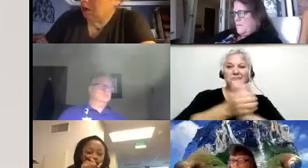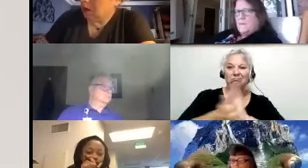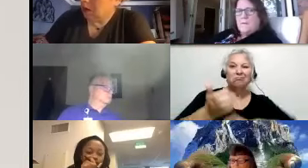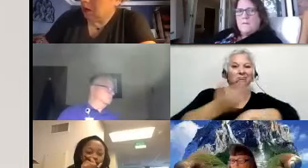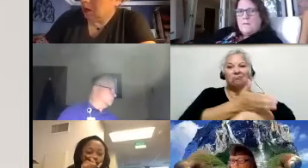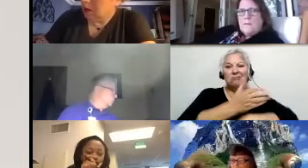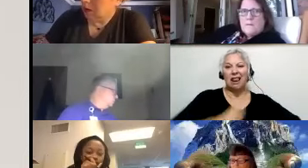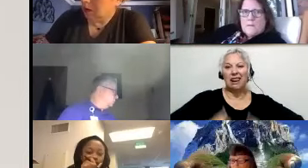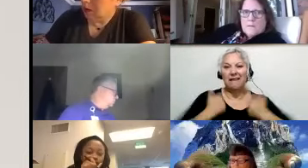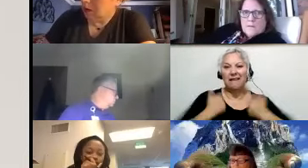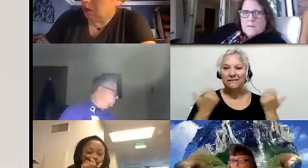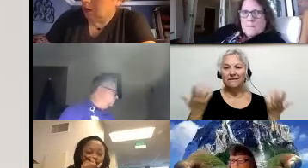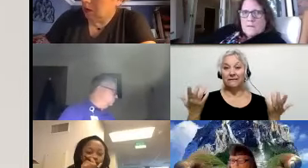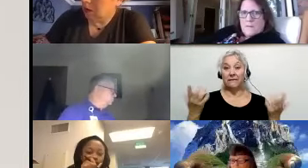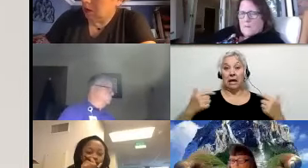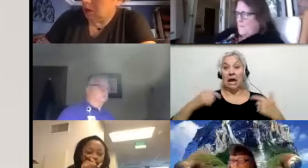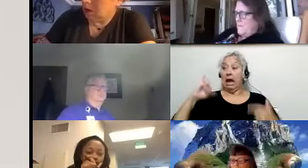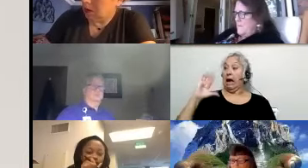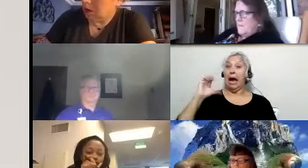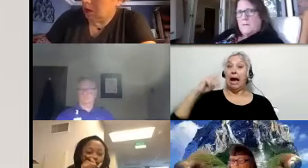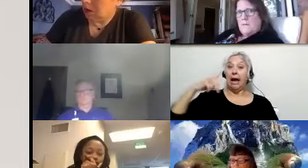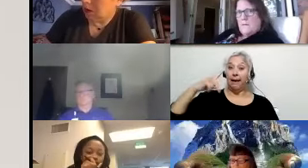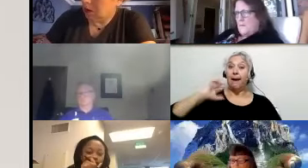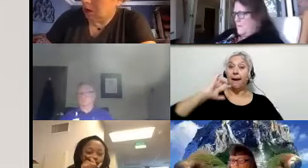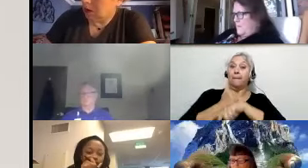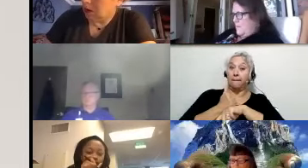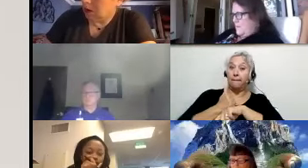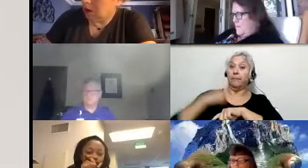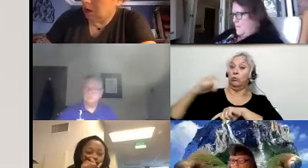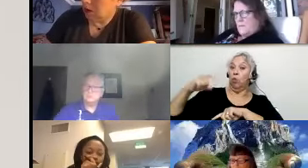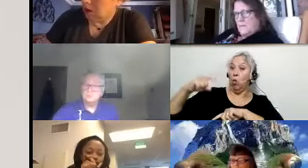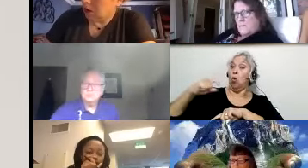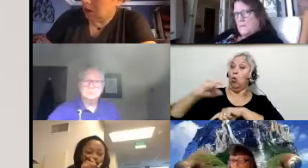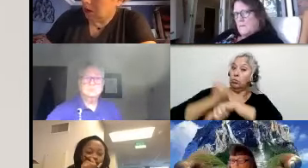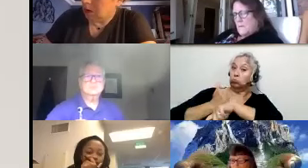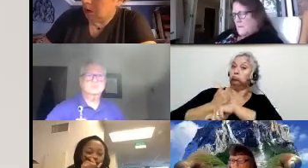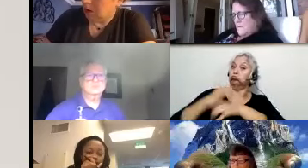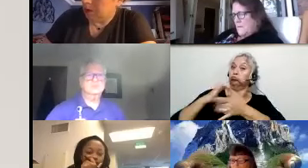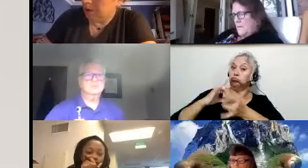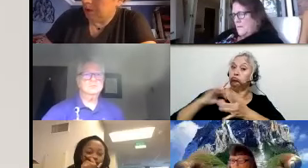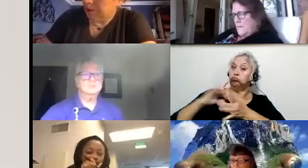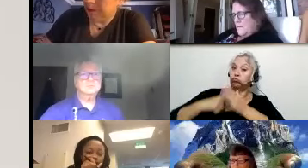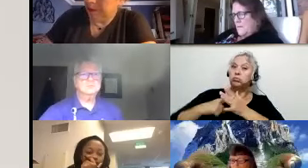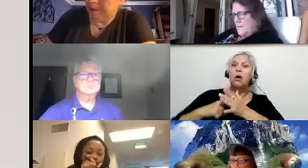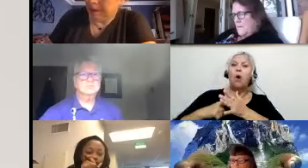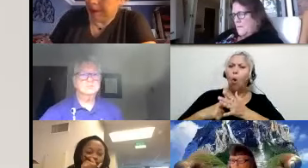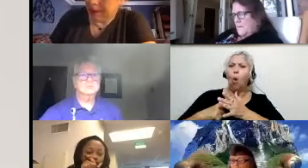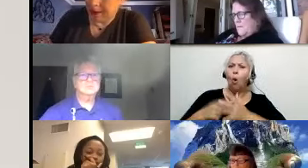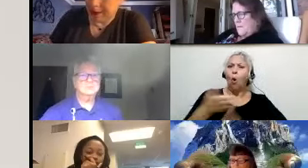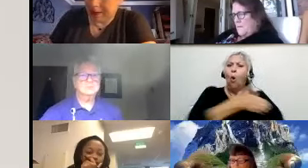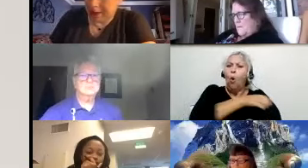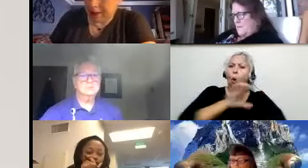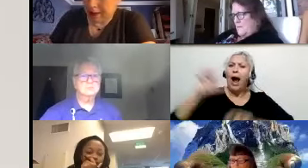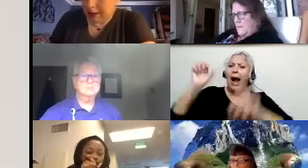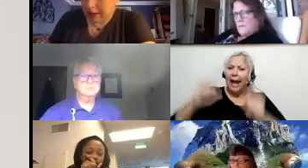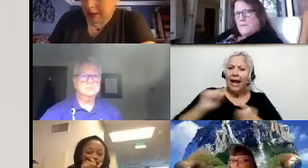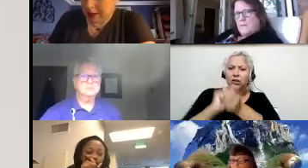And really, if ICAP is implemented the way that it's designed to be, it does have the power to change